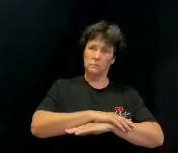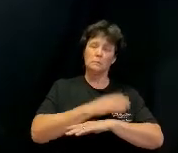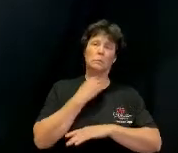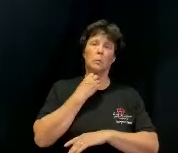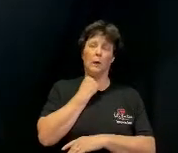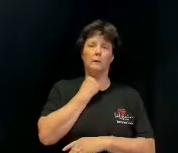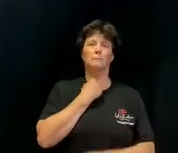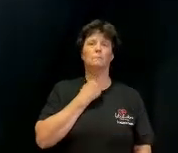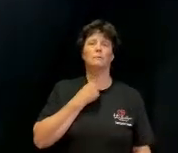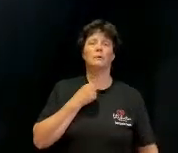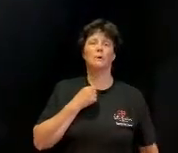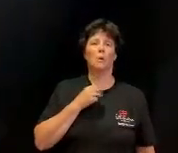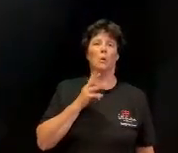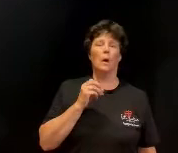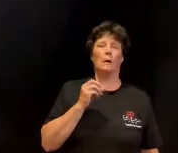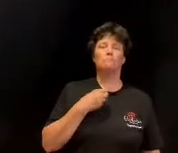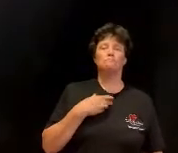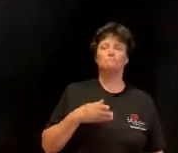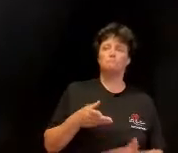I said, all right, I'm going to pray.